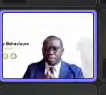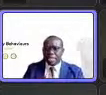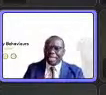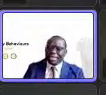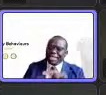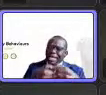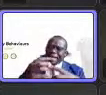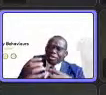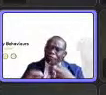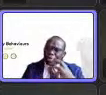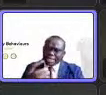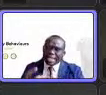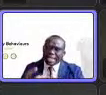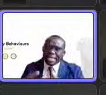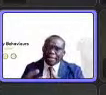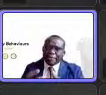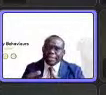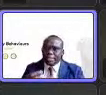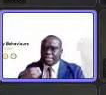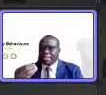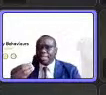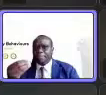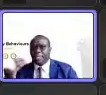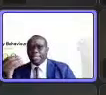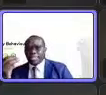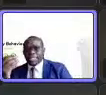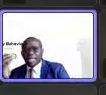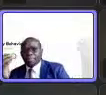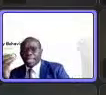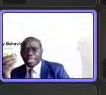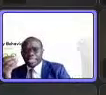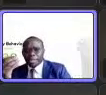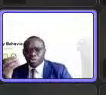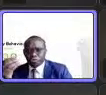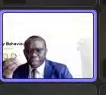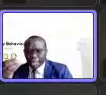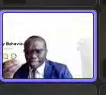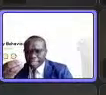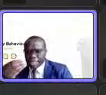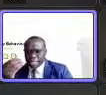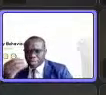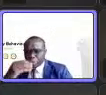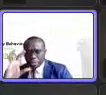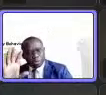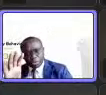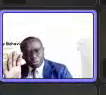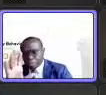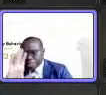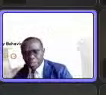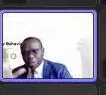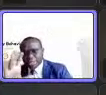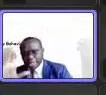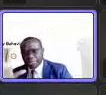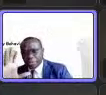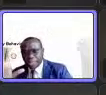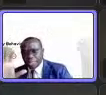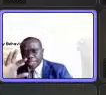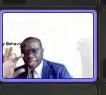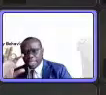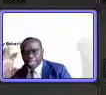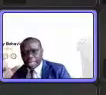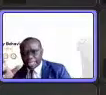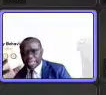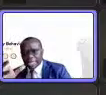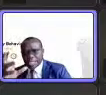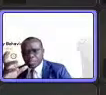loss-making and loss-making. And there are a lot of factors that really affect the sustainability in terms of finance that we, of course, we may not have time to